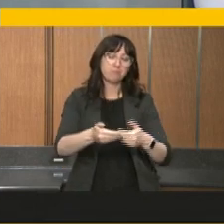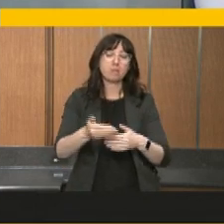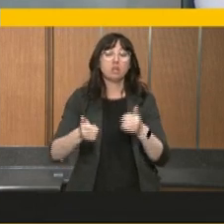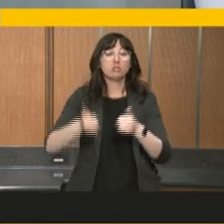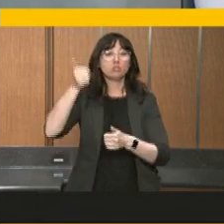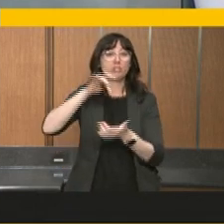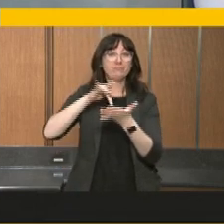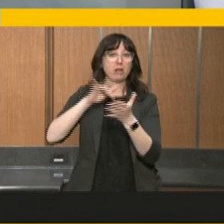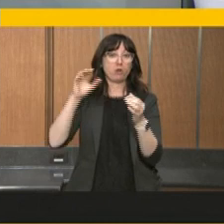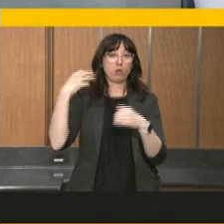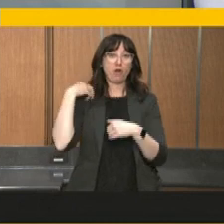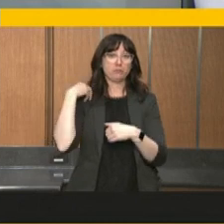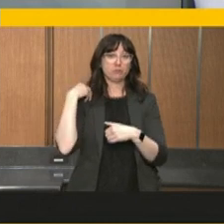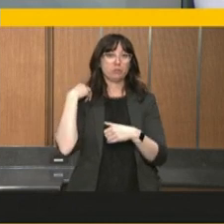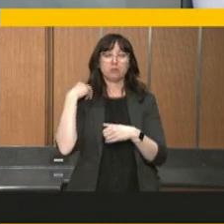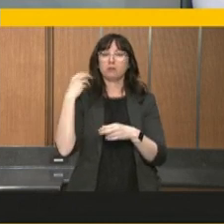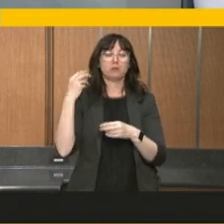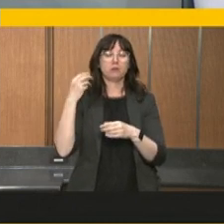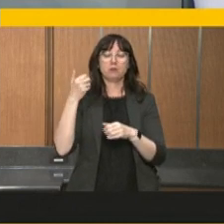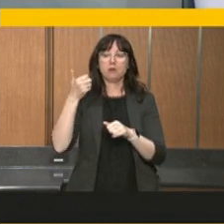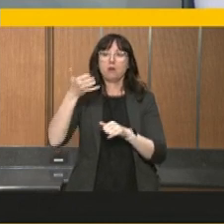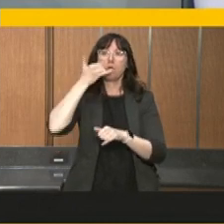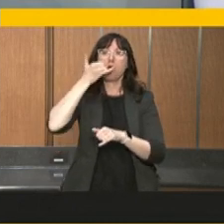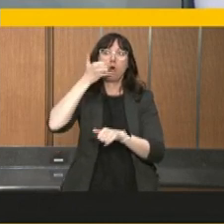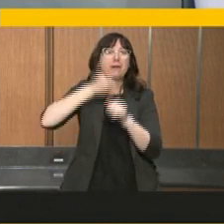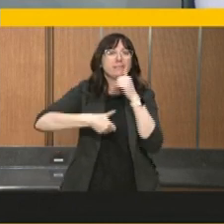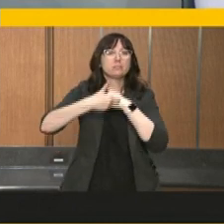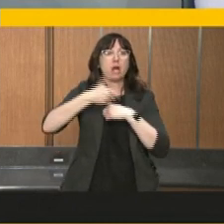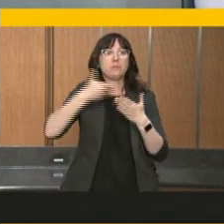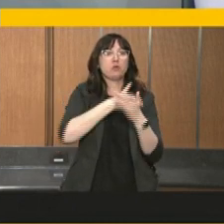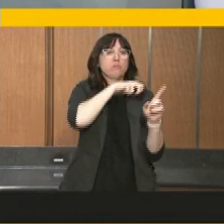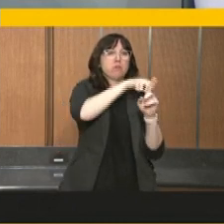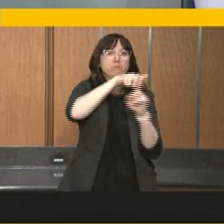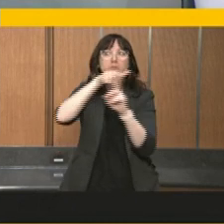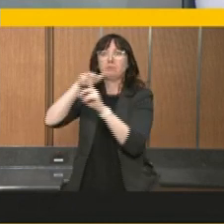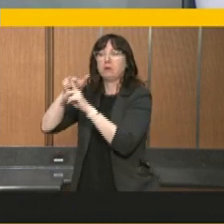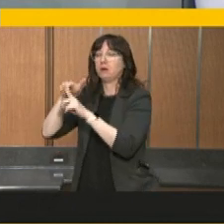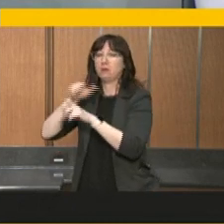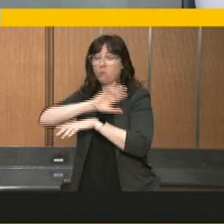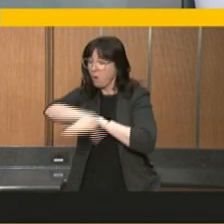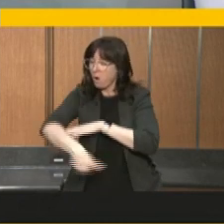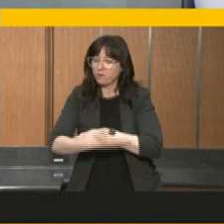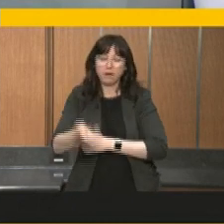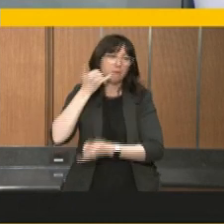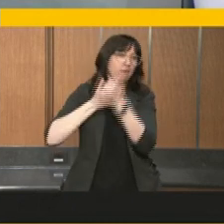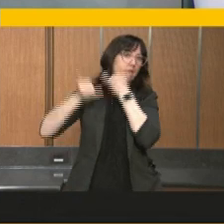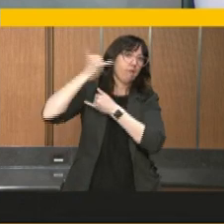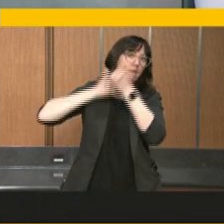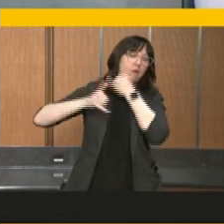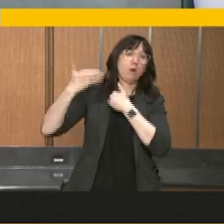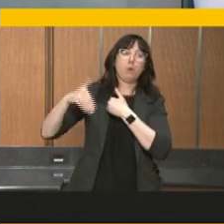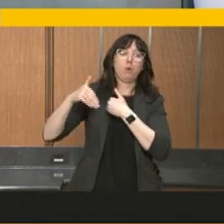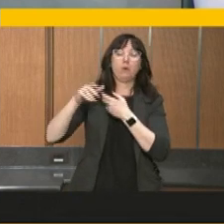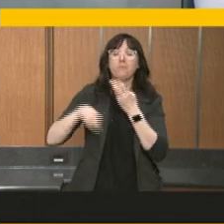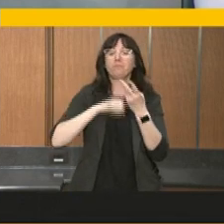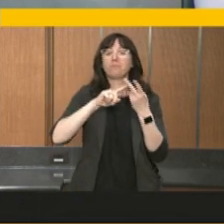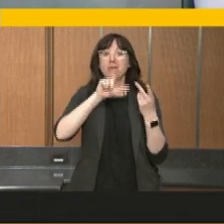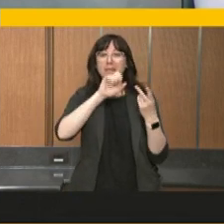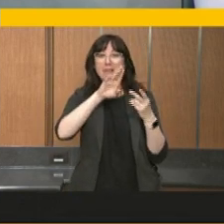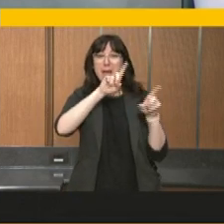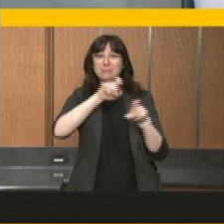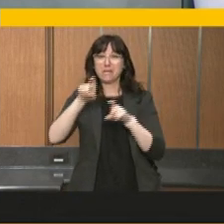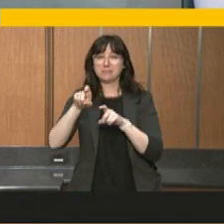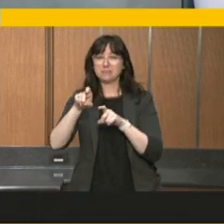every time they found a new case to me, even in the middle of the night. That's how fast things work. Lab testing. We know when a lab test